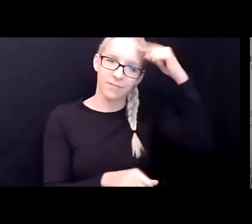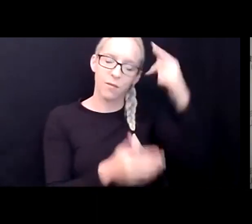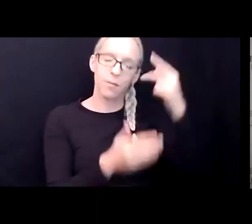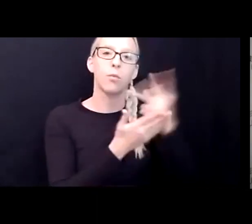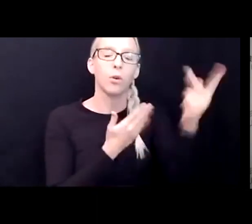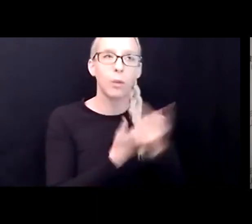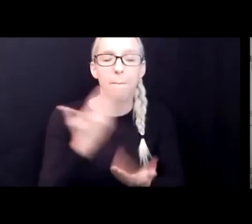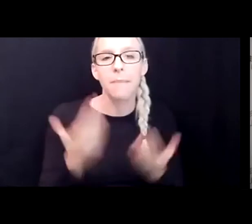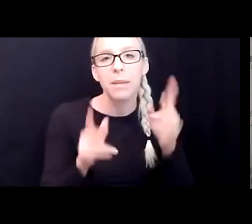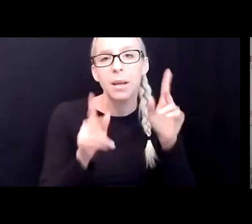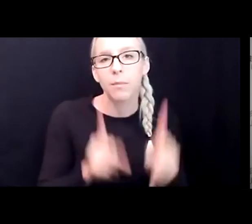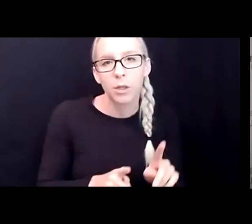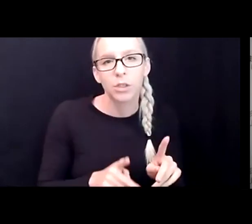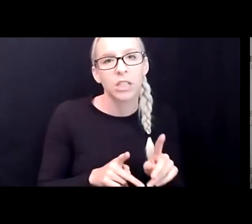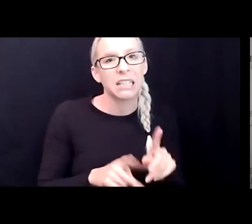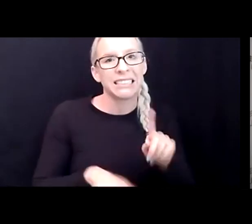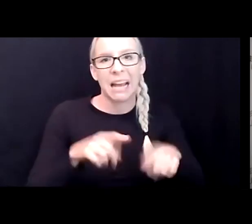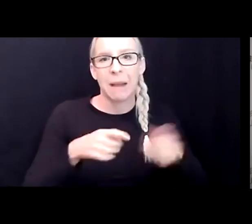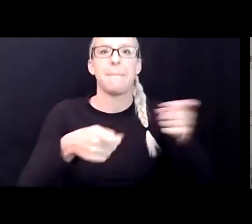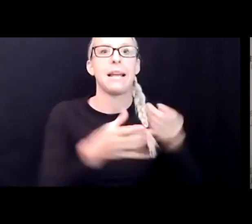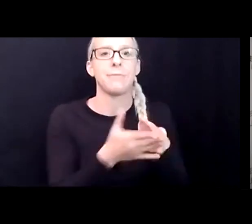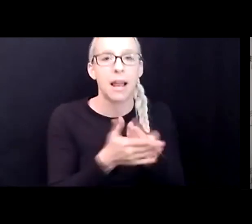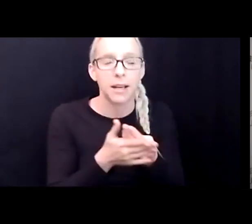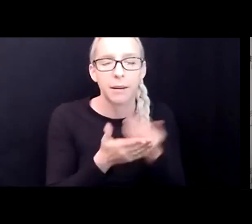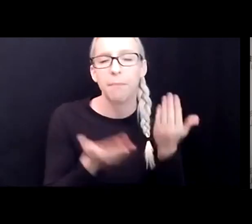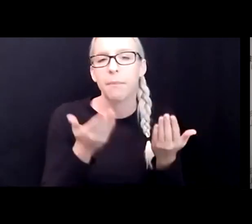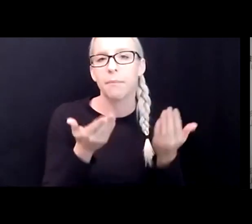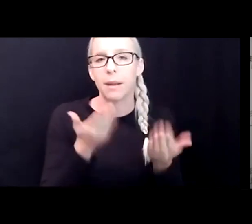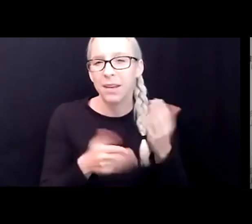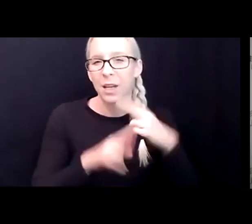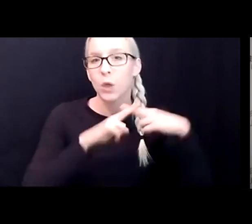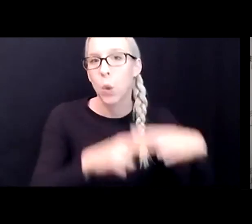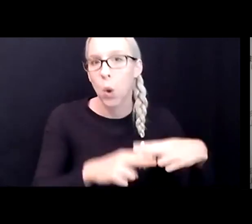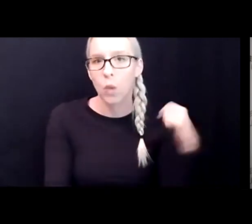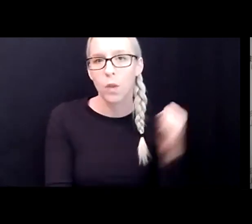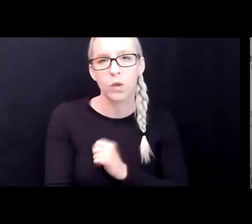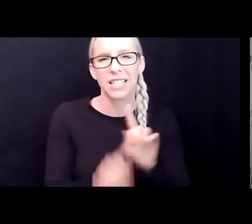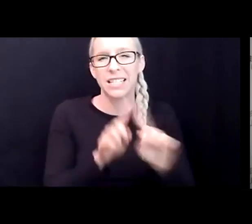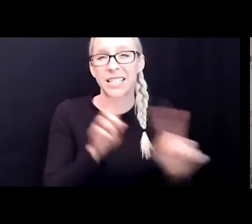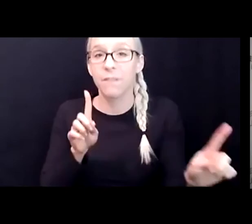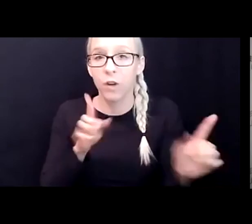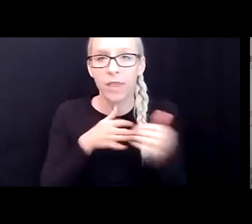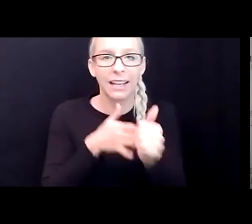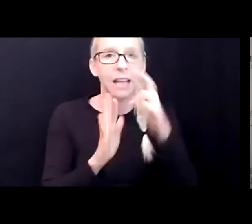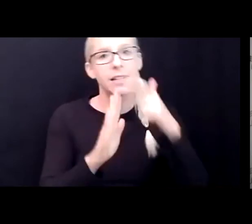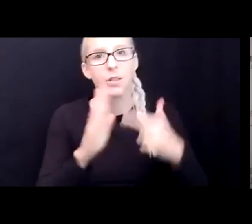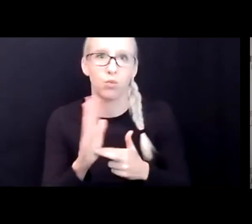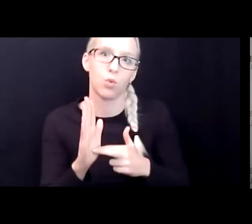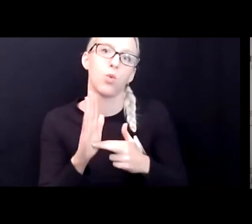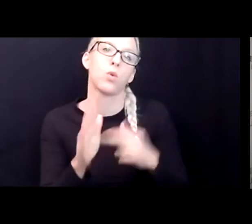might still have a trust. We might call it something a little bit different, and we may have a little different guidance or rules for how it